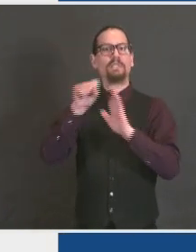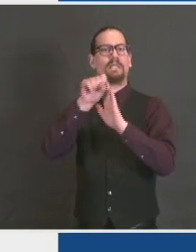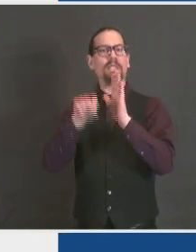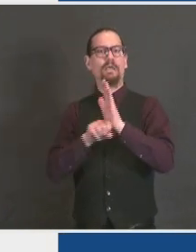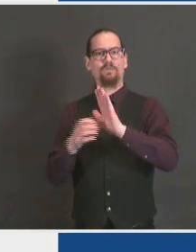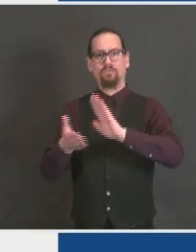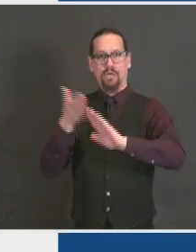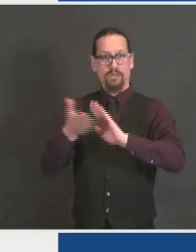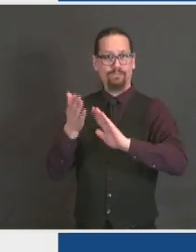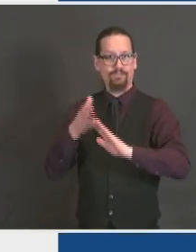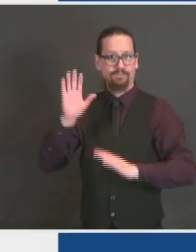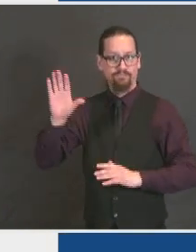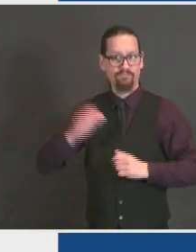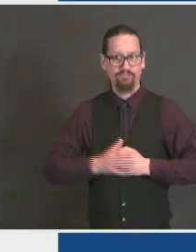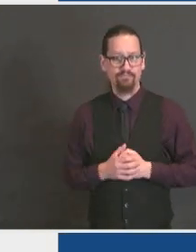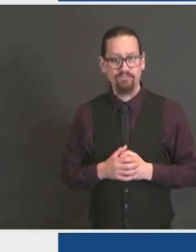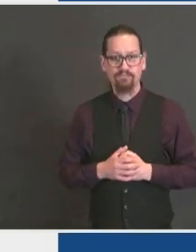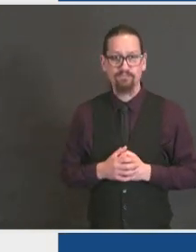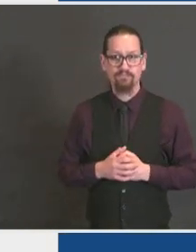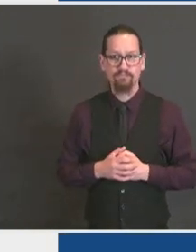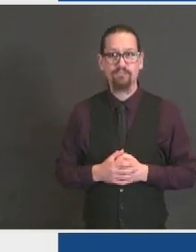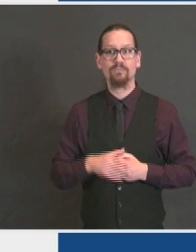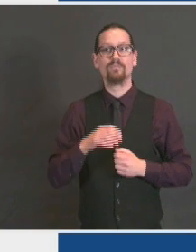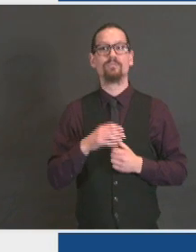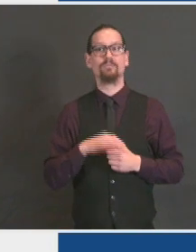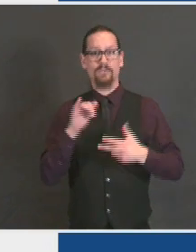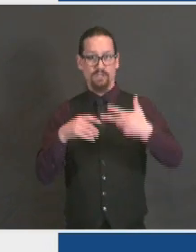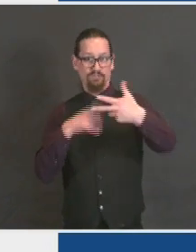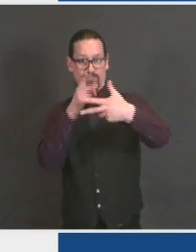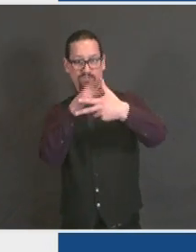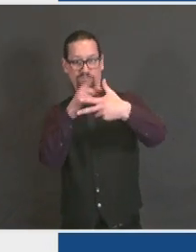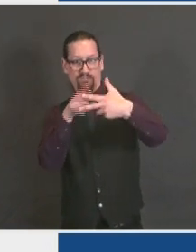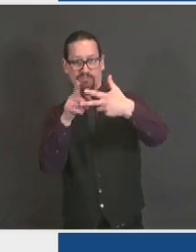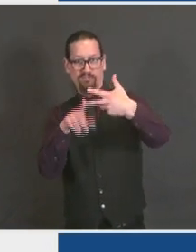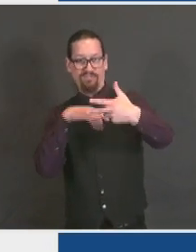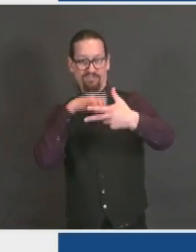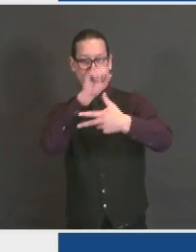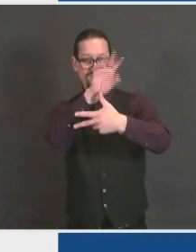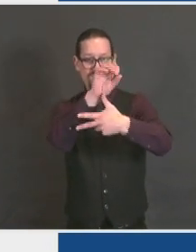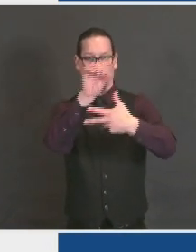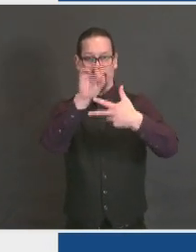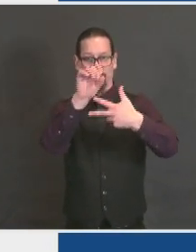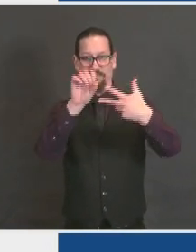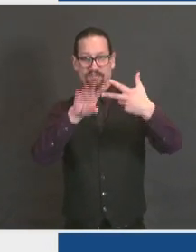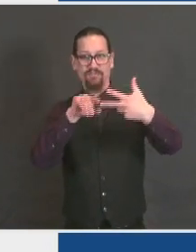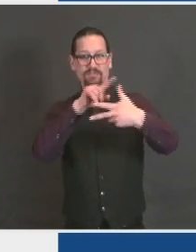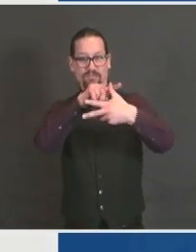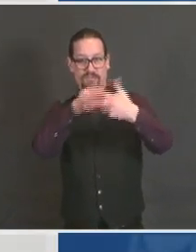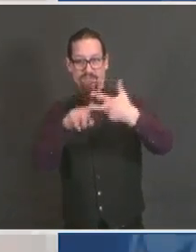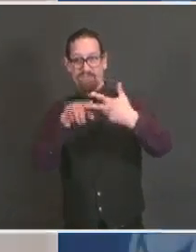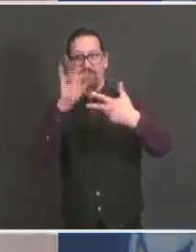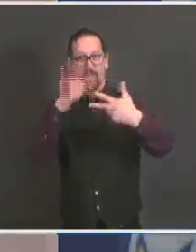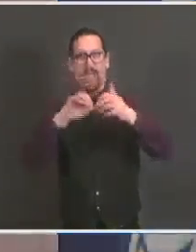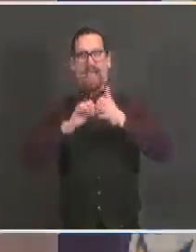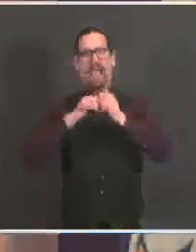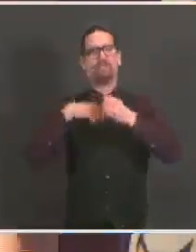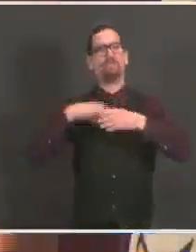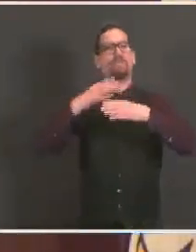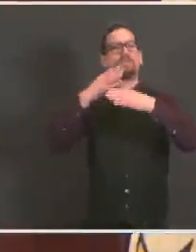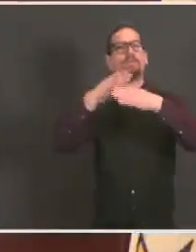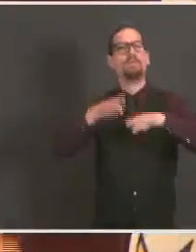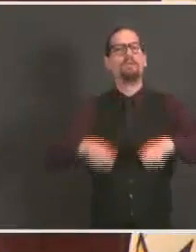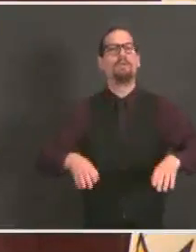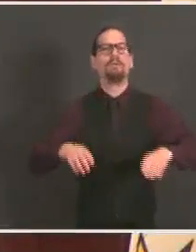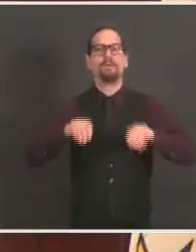We've created a dispersed system like that intentionally. Again, learning from what we knew, what we know